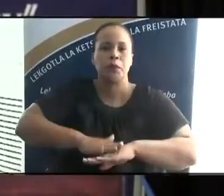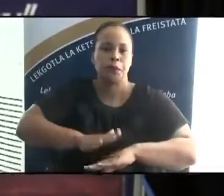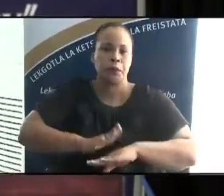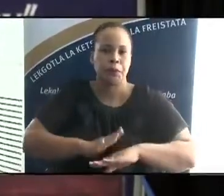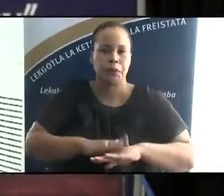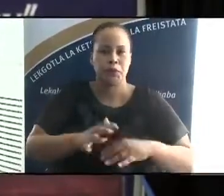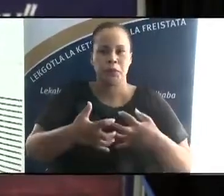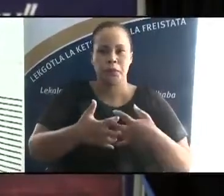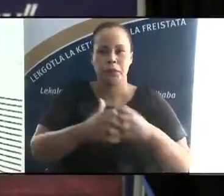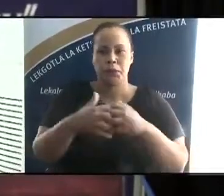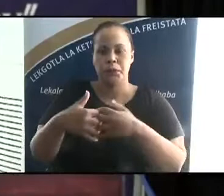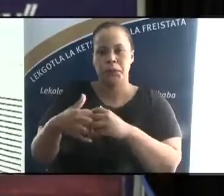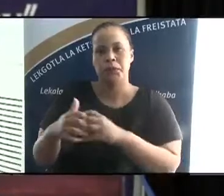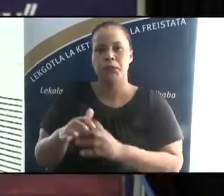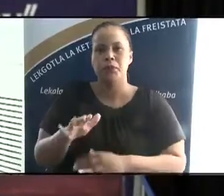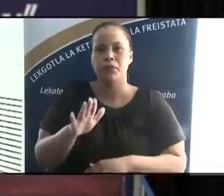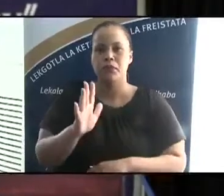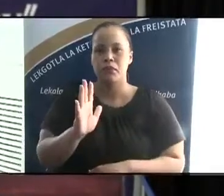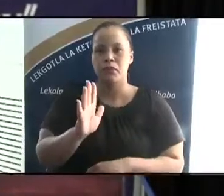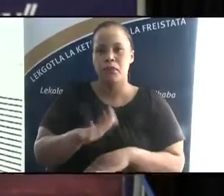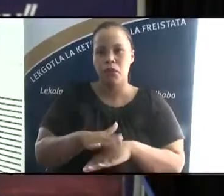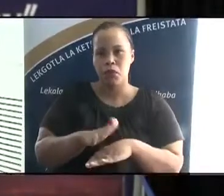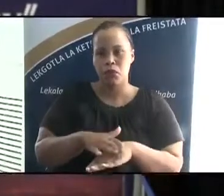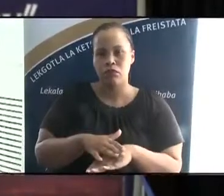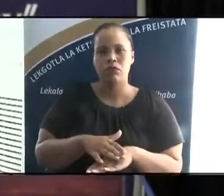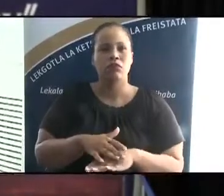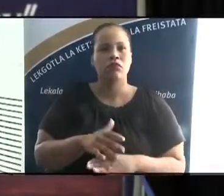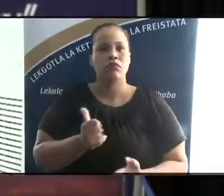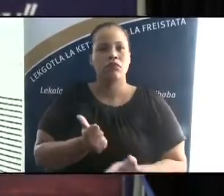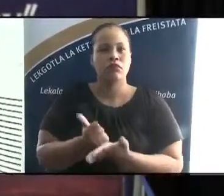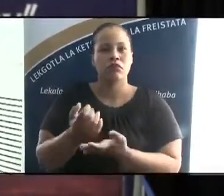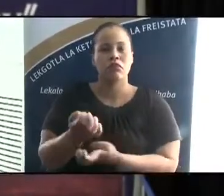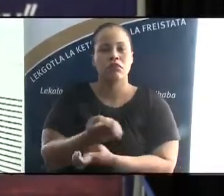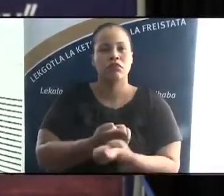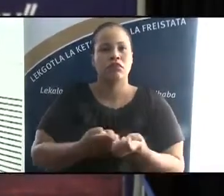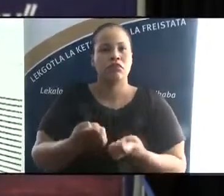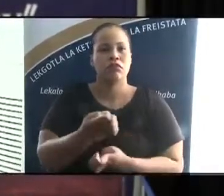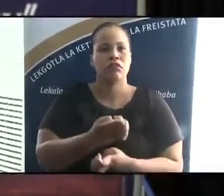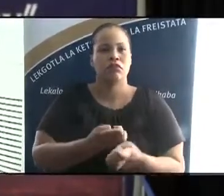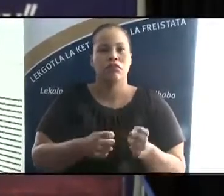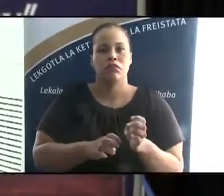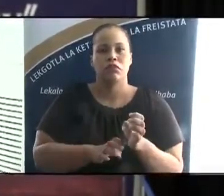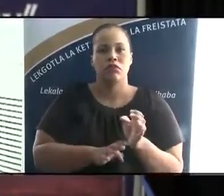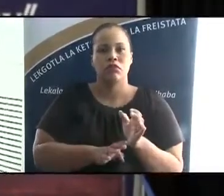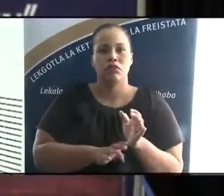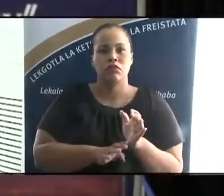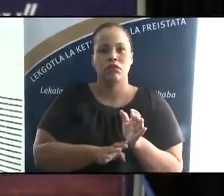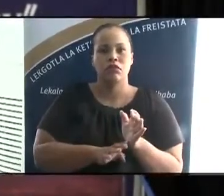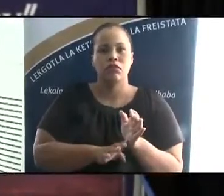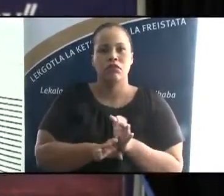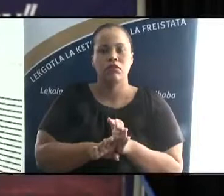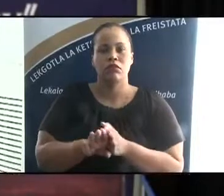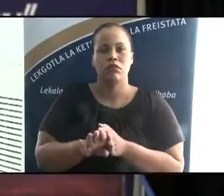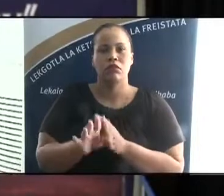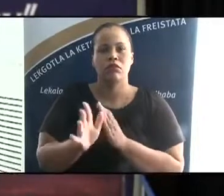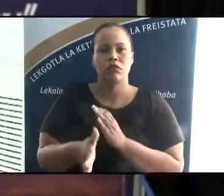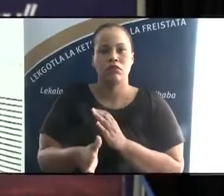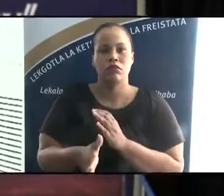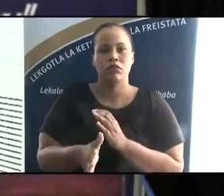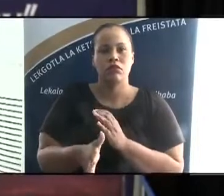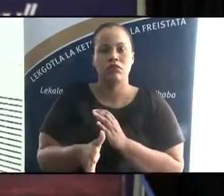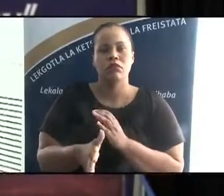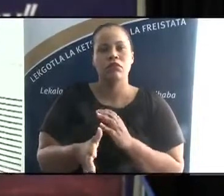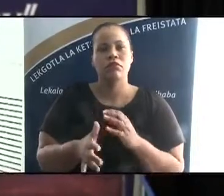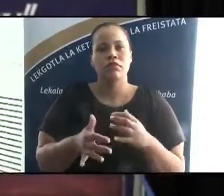Speaker, Honourable Premier, to stimulate the economy during their individual department budget speeches. So